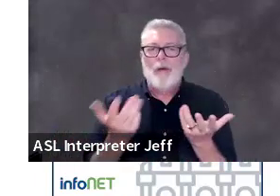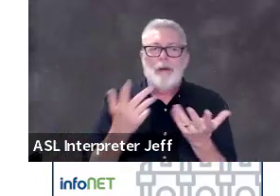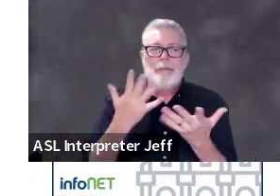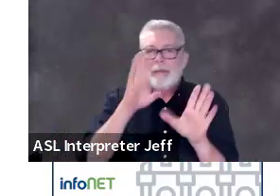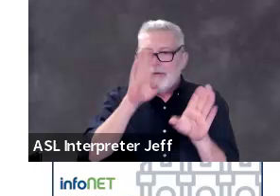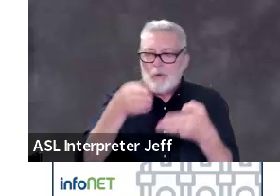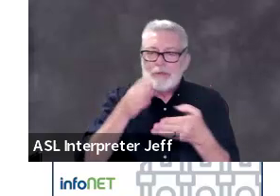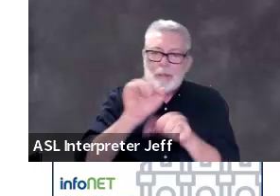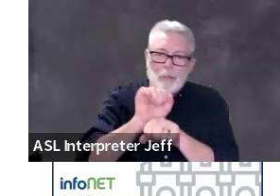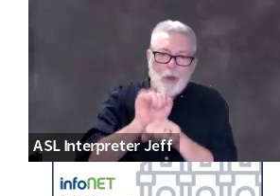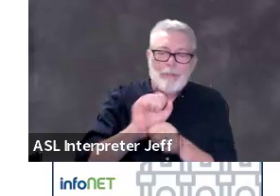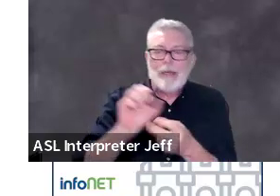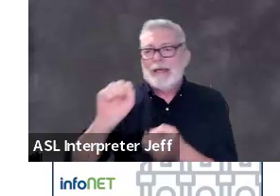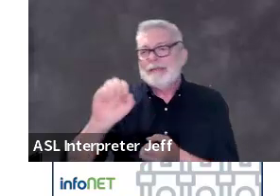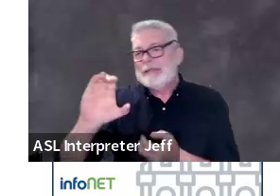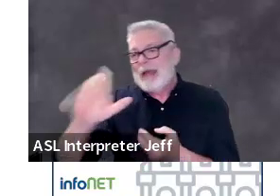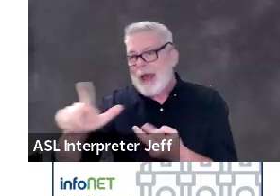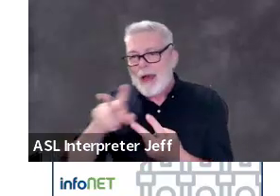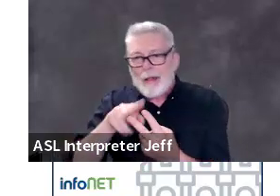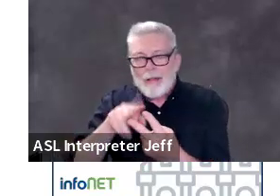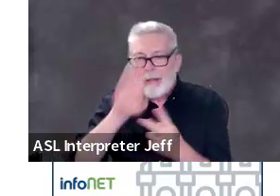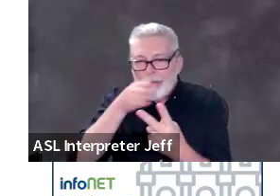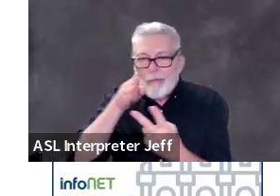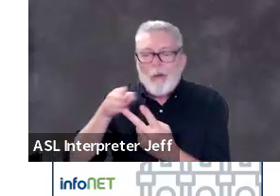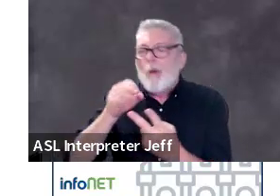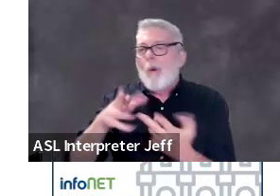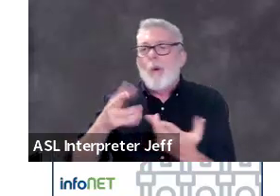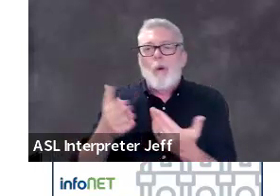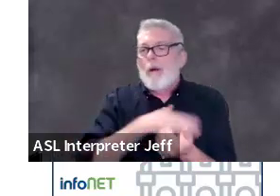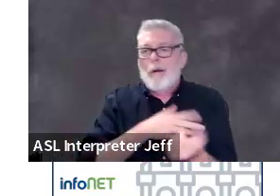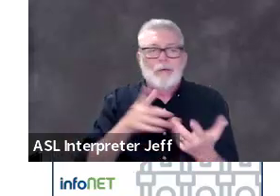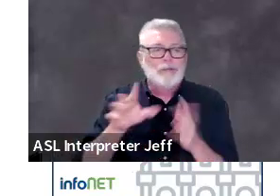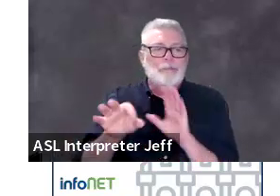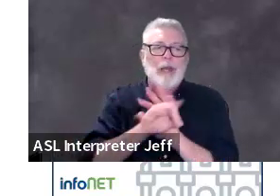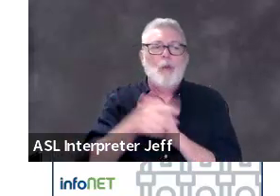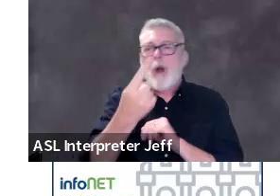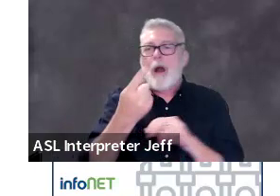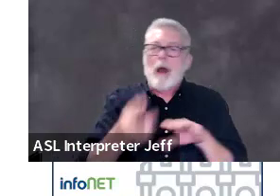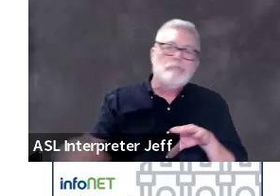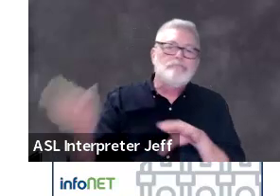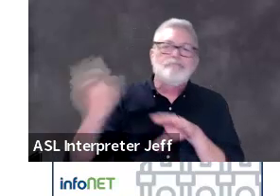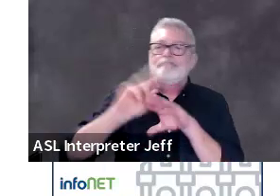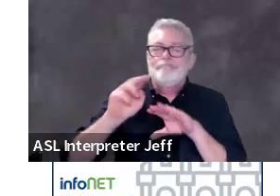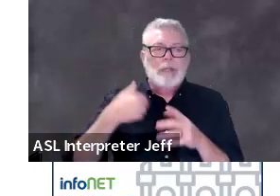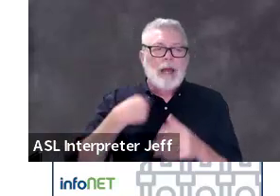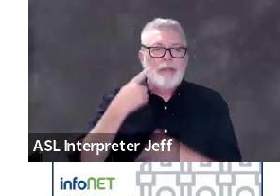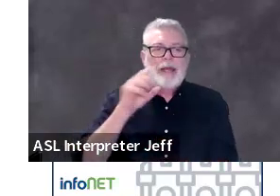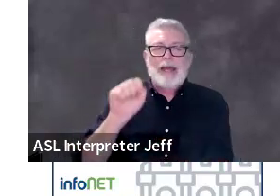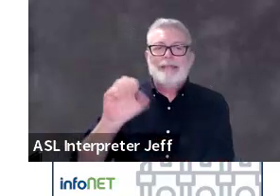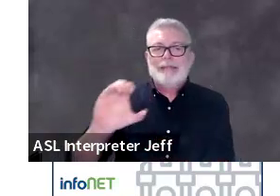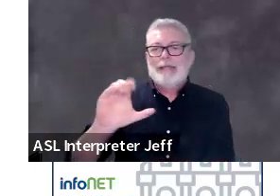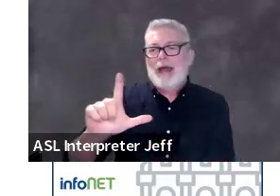employment and SCL, or if they'll pick something from it. I think the SCL